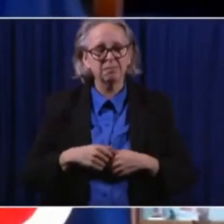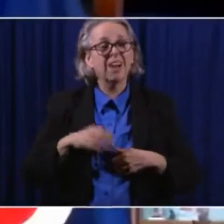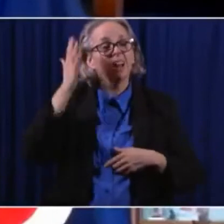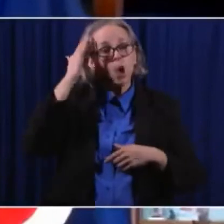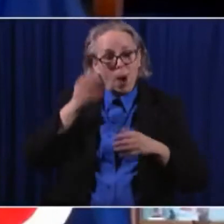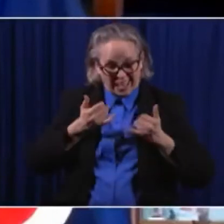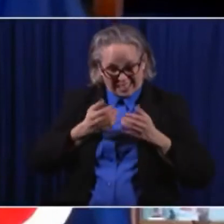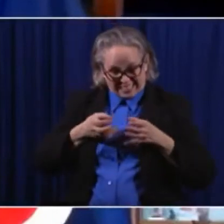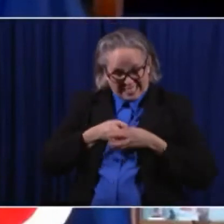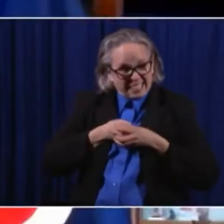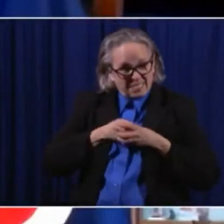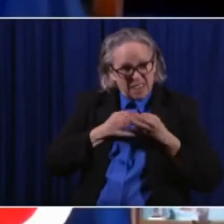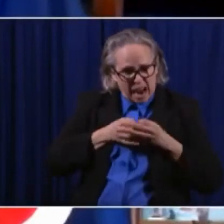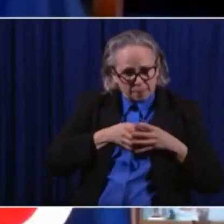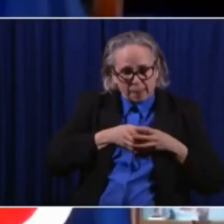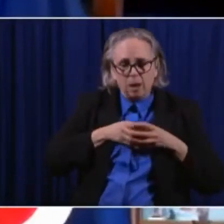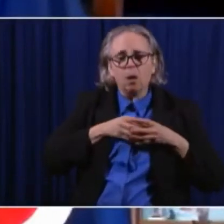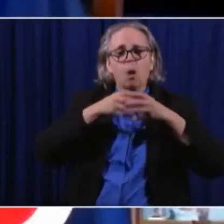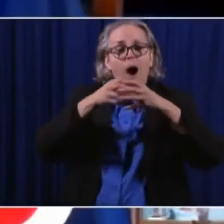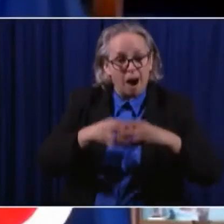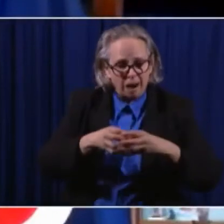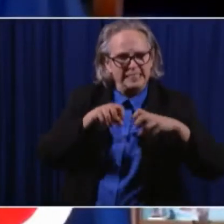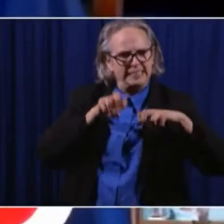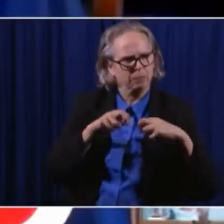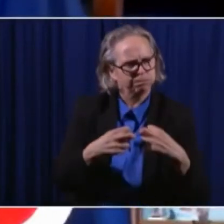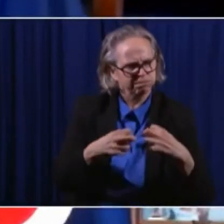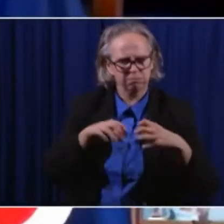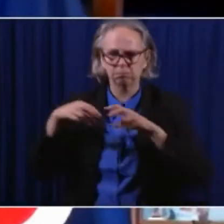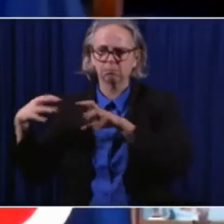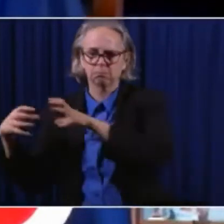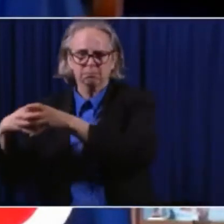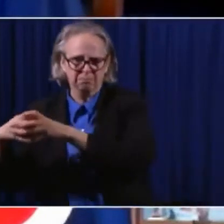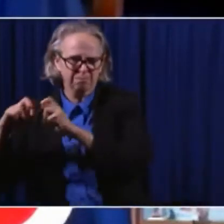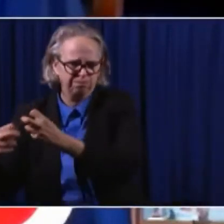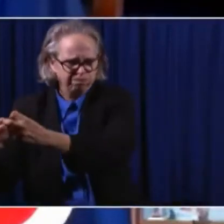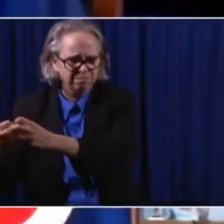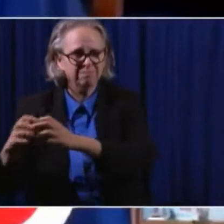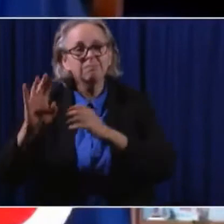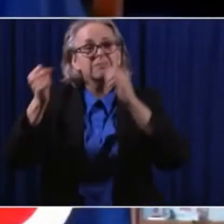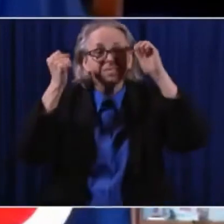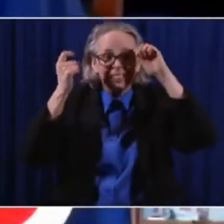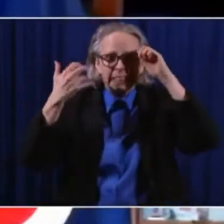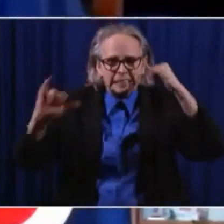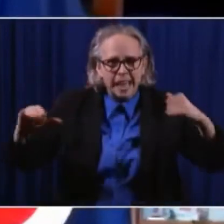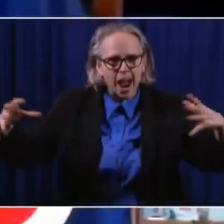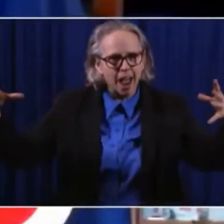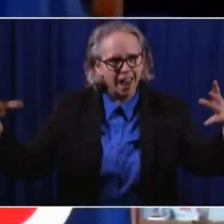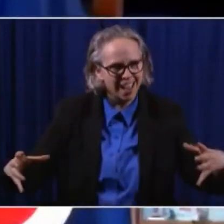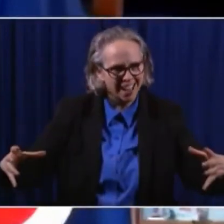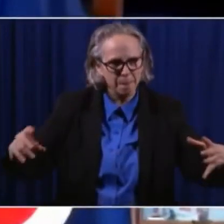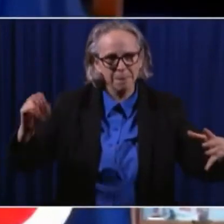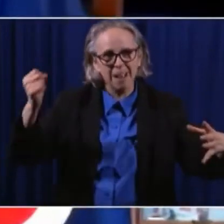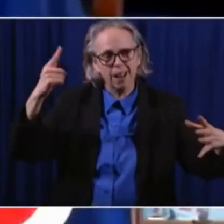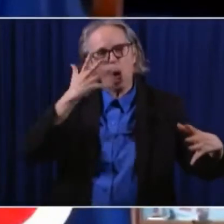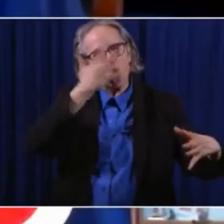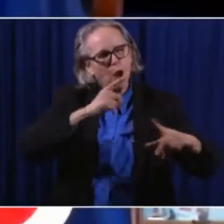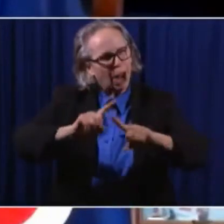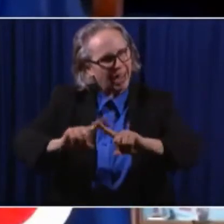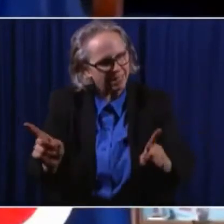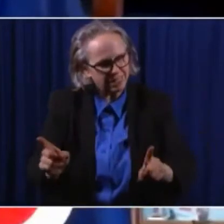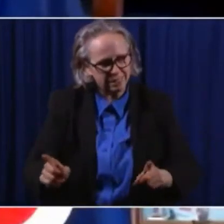than usual. And we know that this will dramatically reduce the chance that my mom and dad will get the